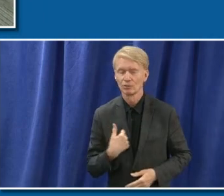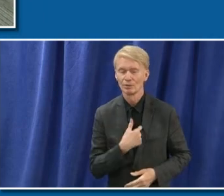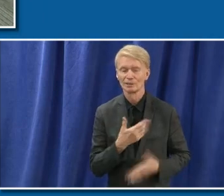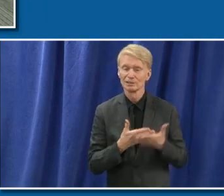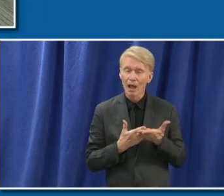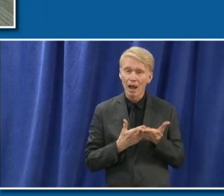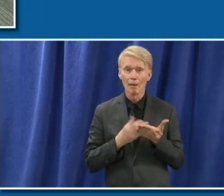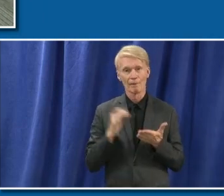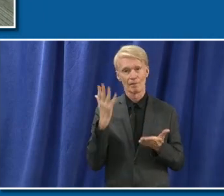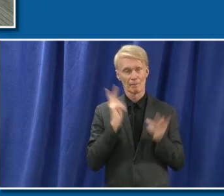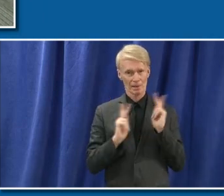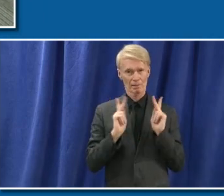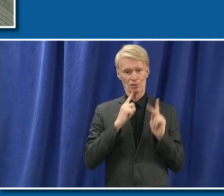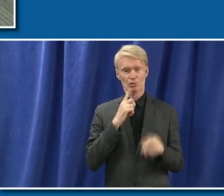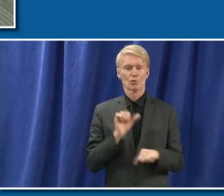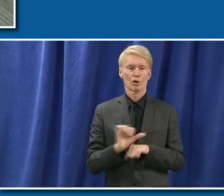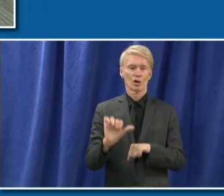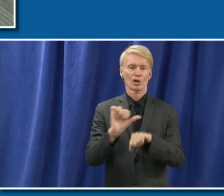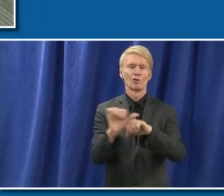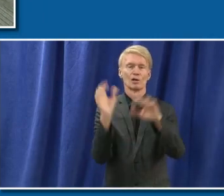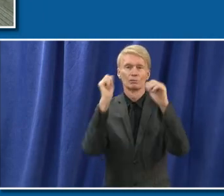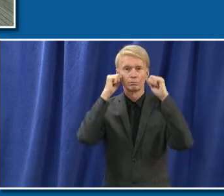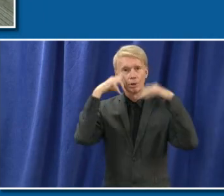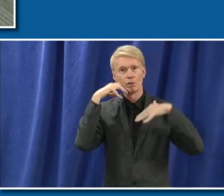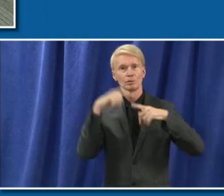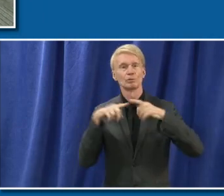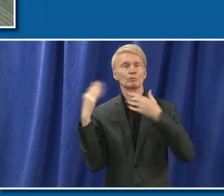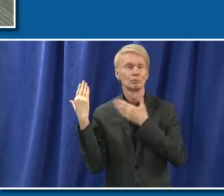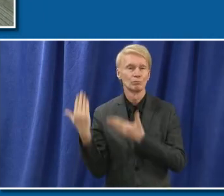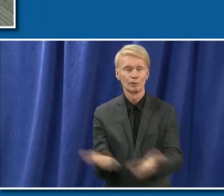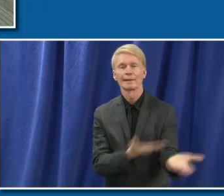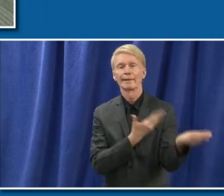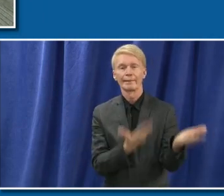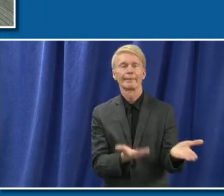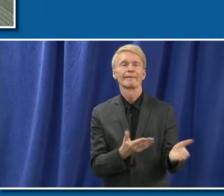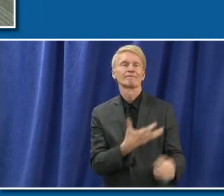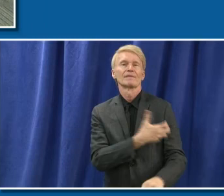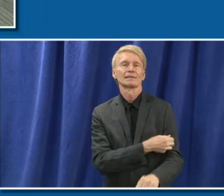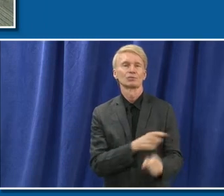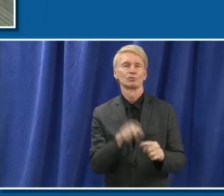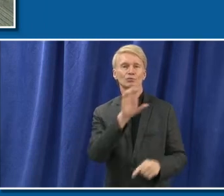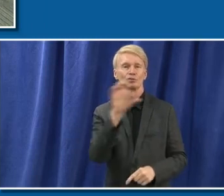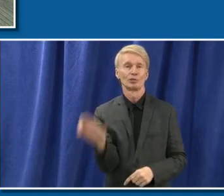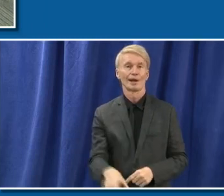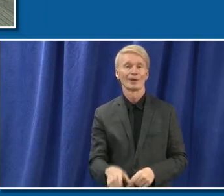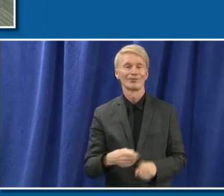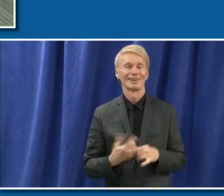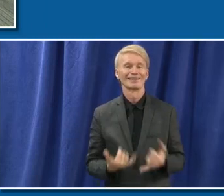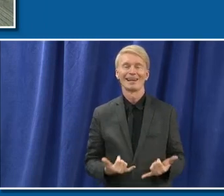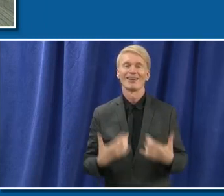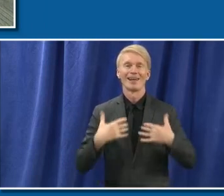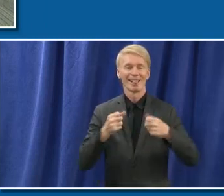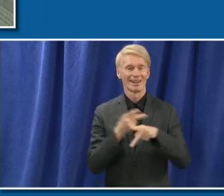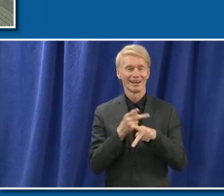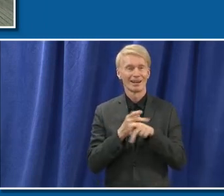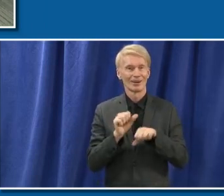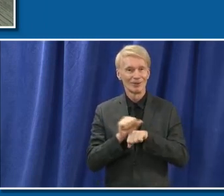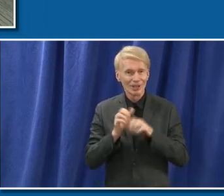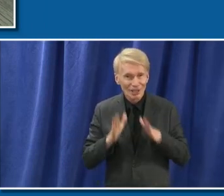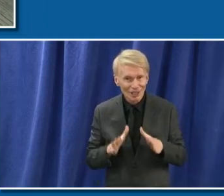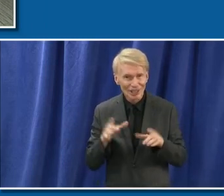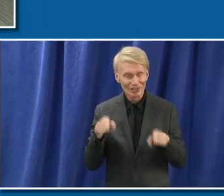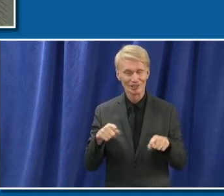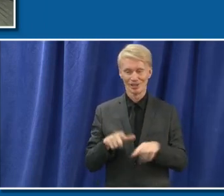working very hard to bring vaccine to Chicago. Right now, we're doing healthcare workers, we're doing